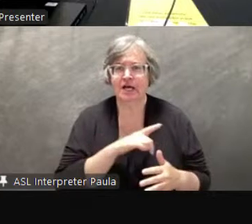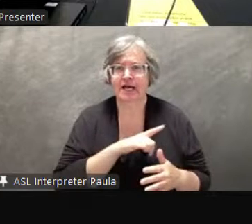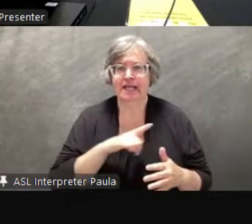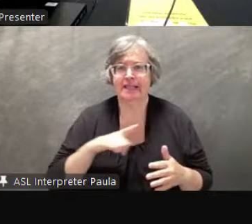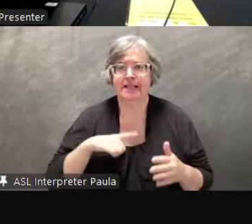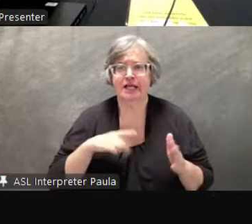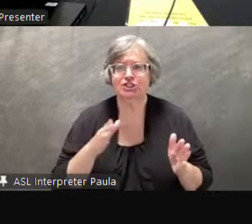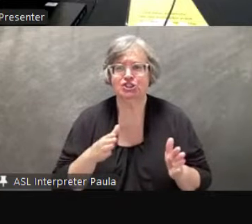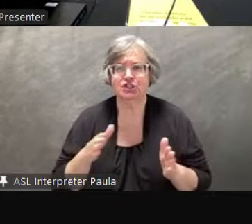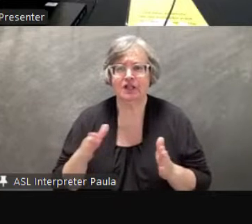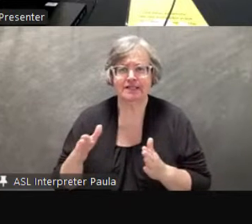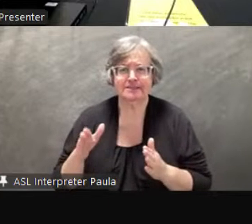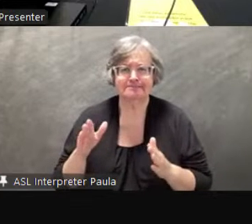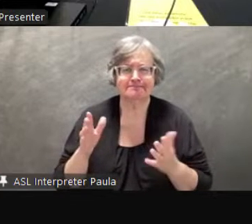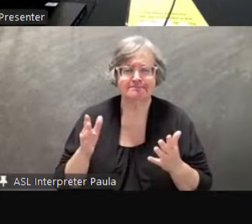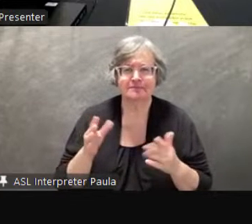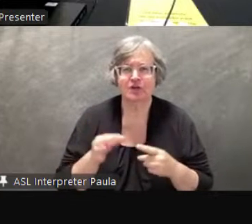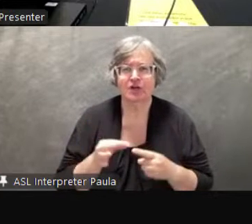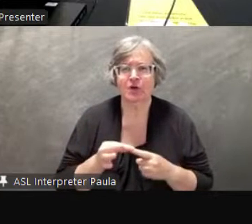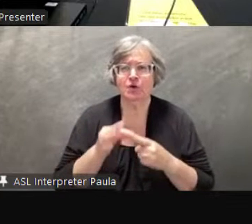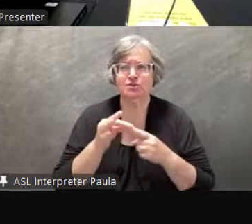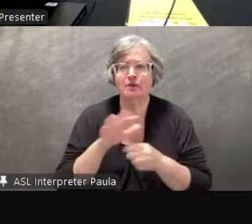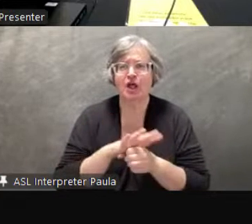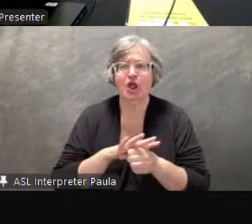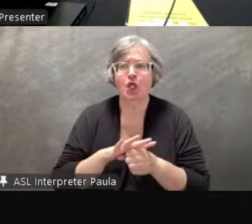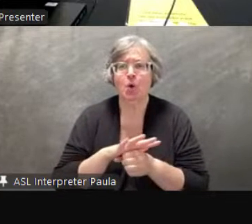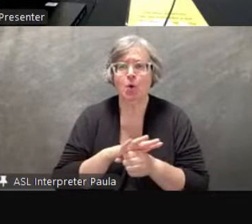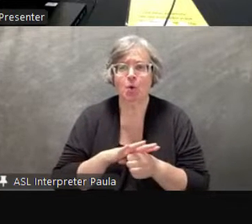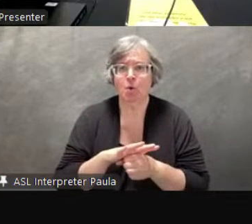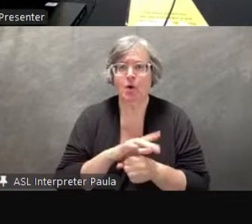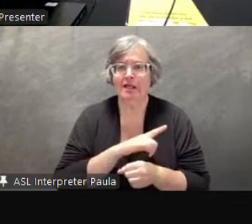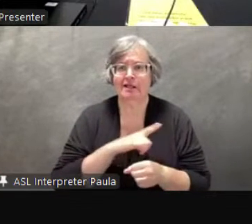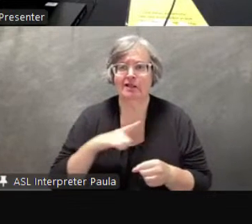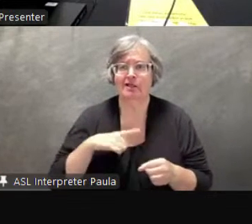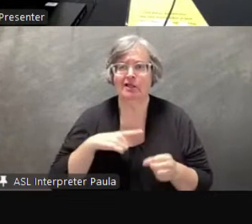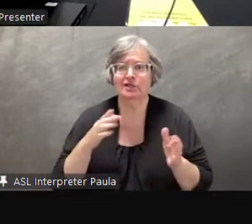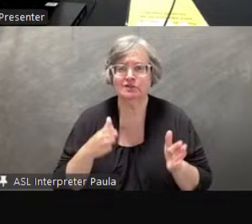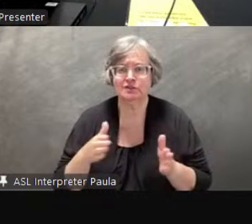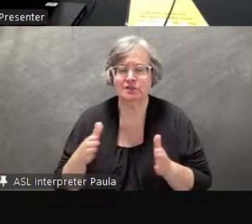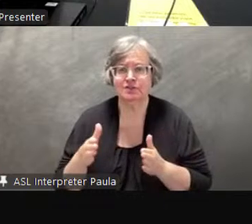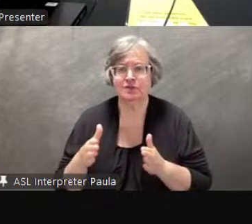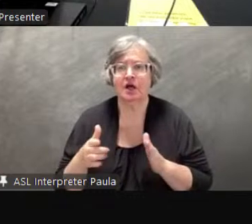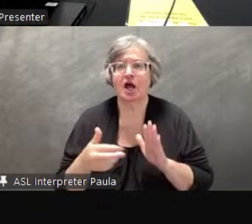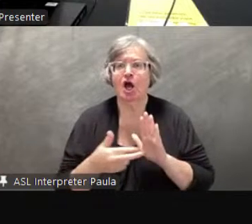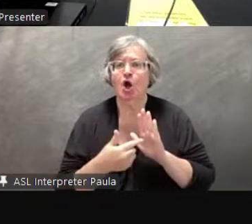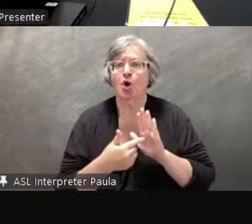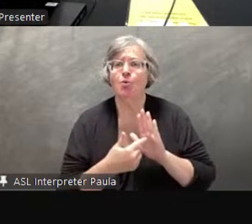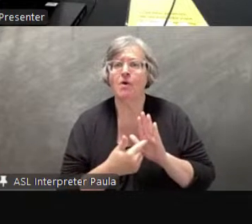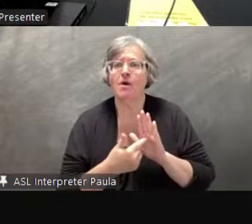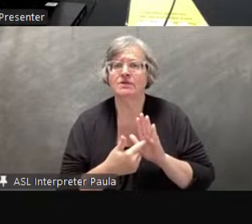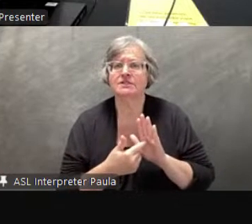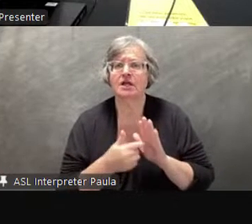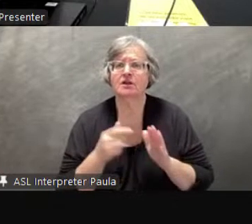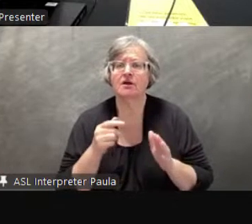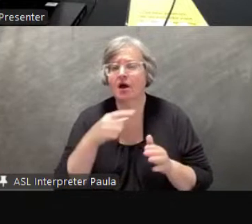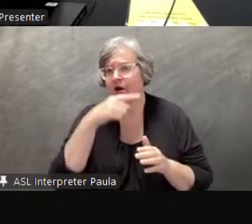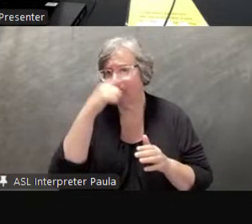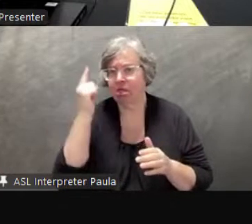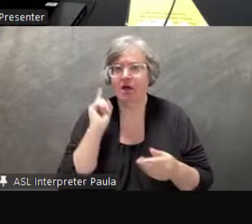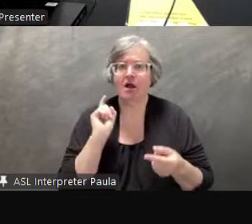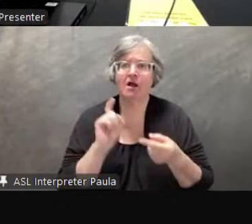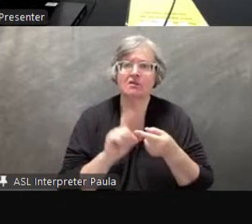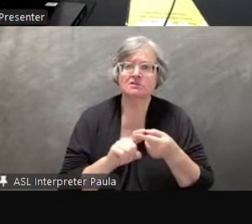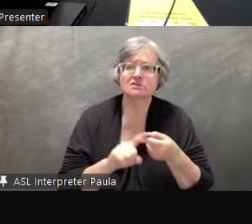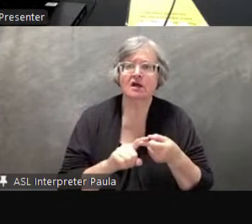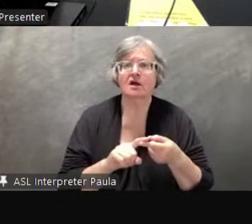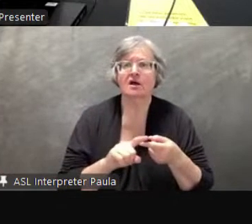legislators, especially those locally that represent Hispanic, Latino, Black, or African American, I